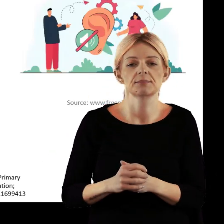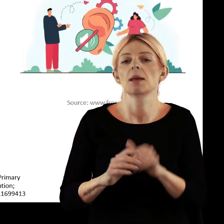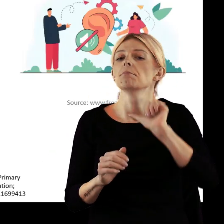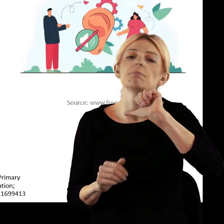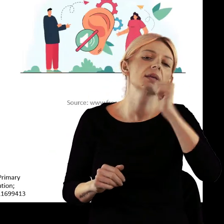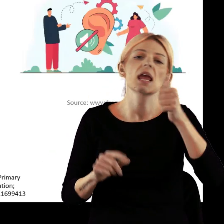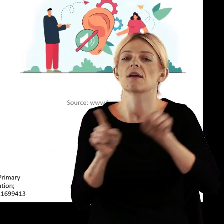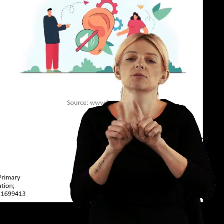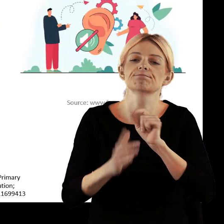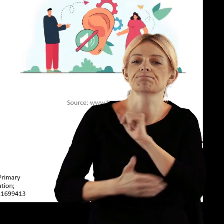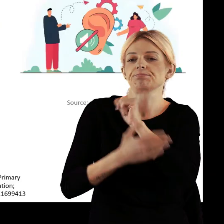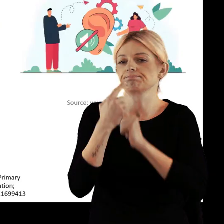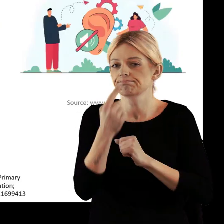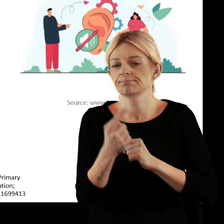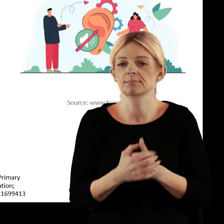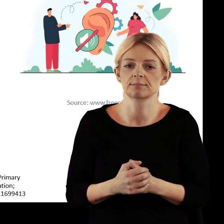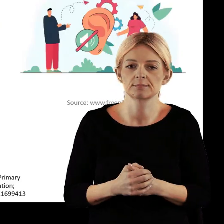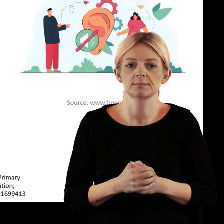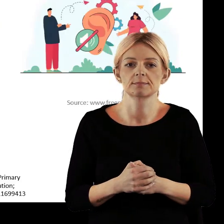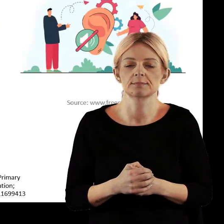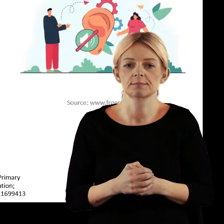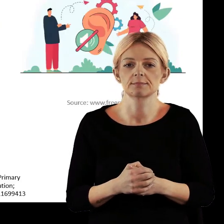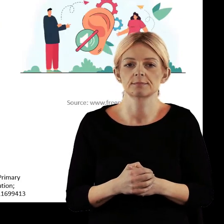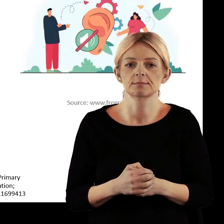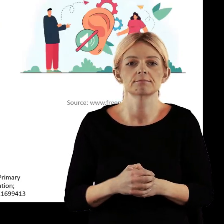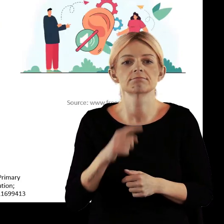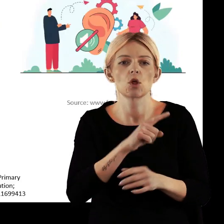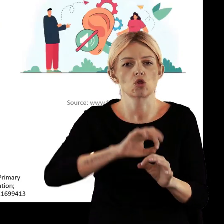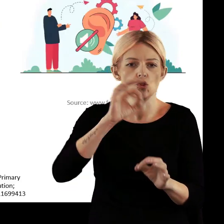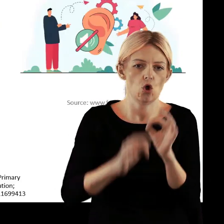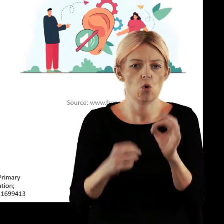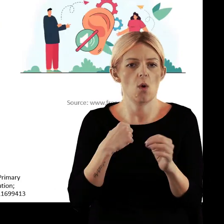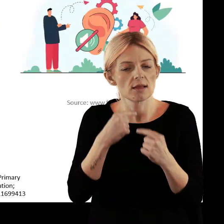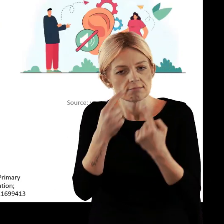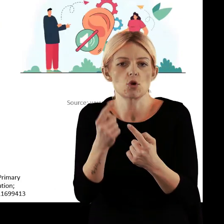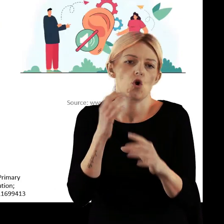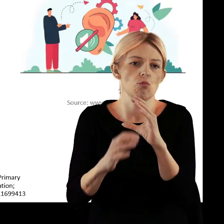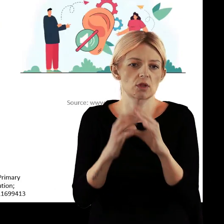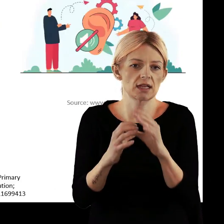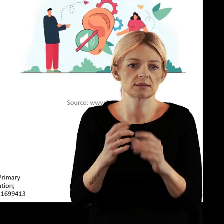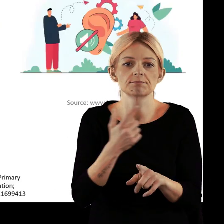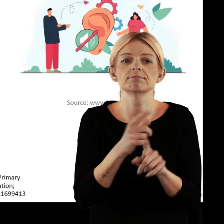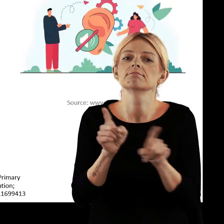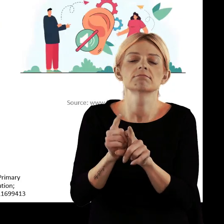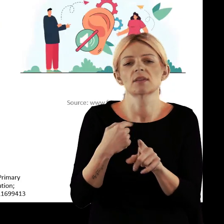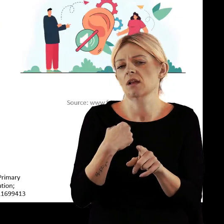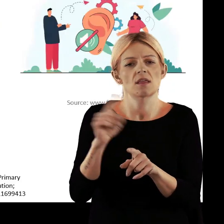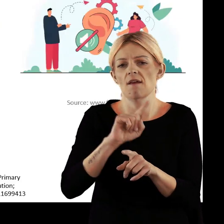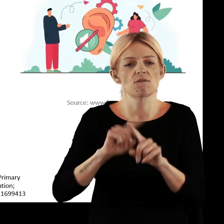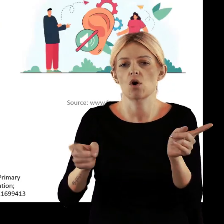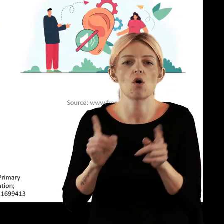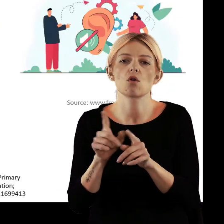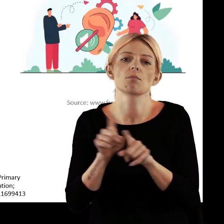we communicate. This is a mistake to assume that our interlocutor will guess what we